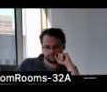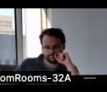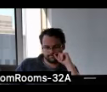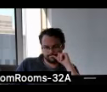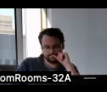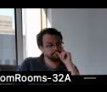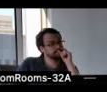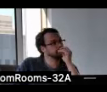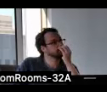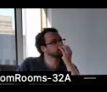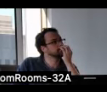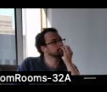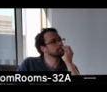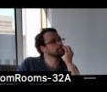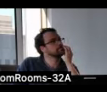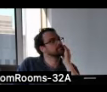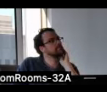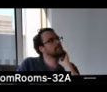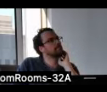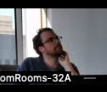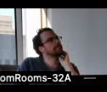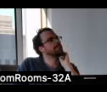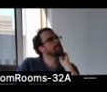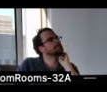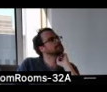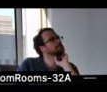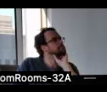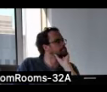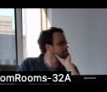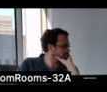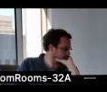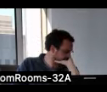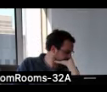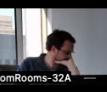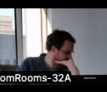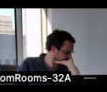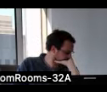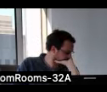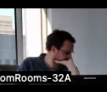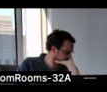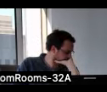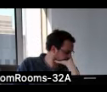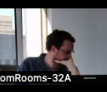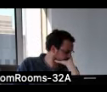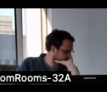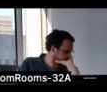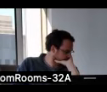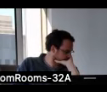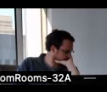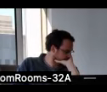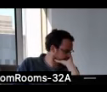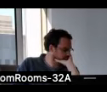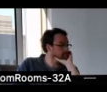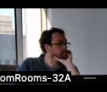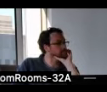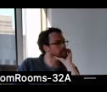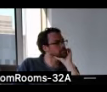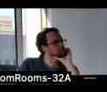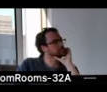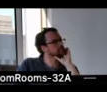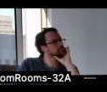benefit corporation, et cetera, that would allow them to give more weight to a public benefit that's related to